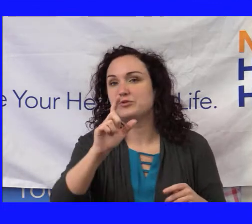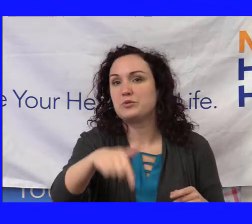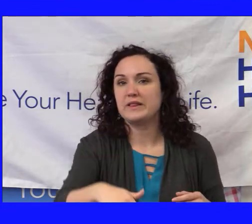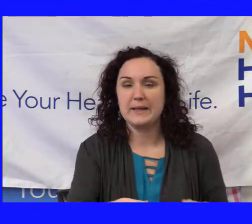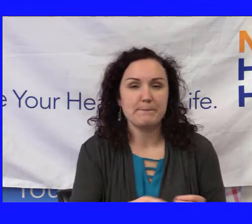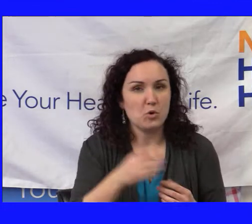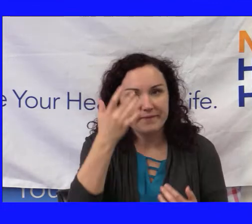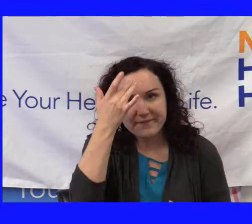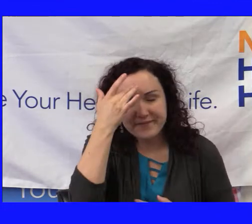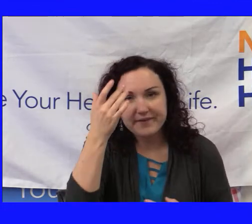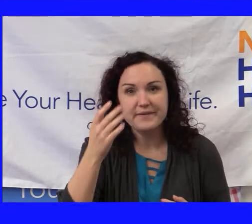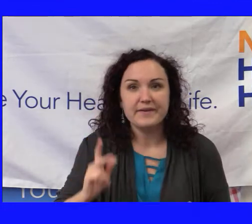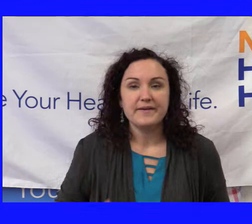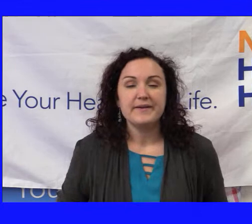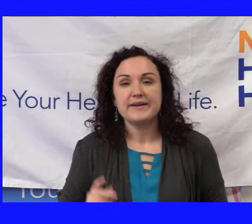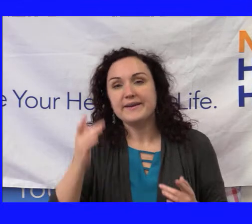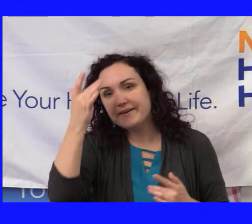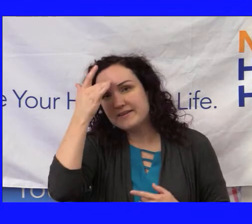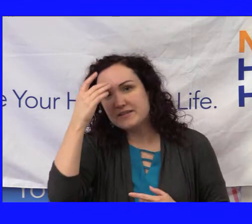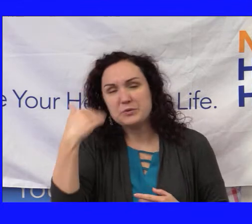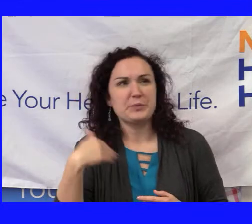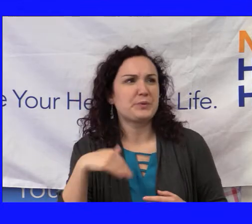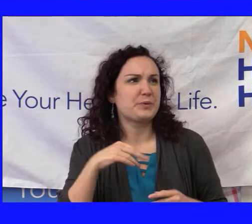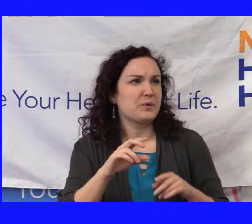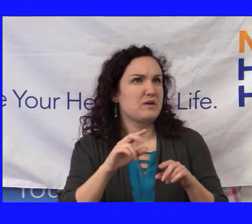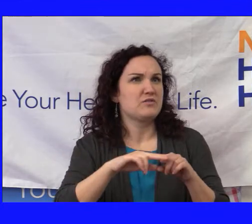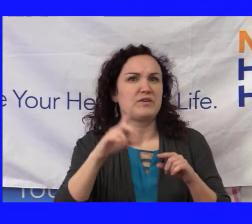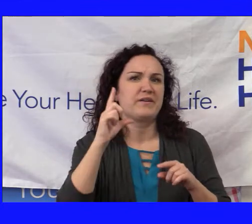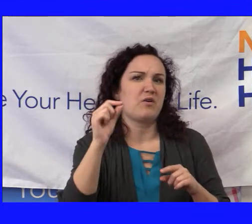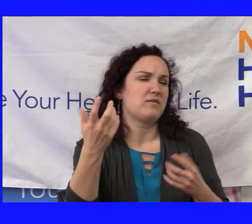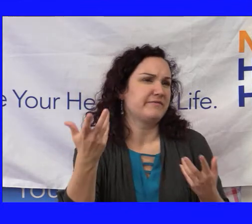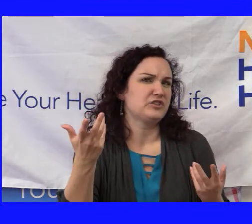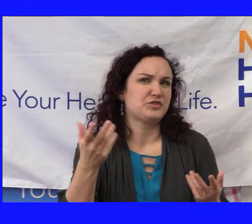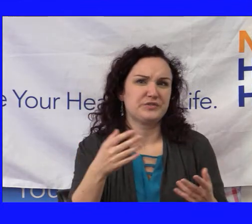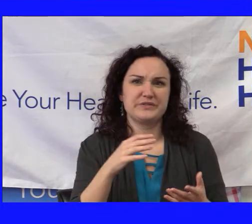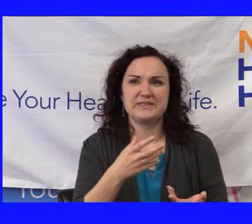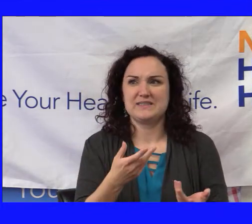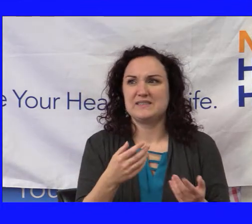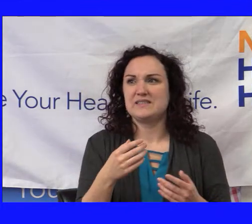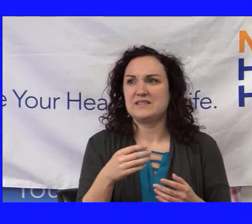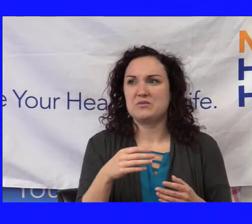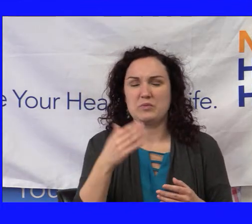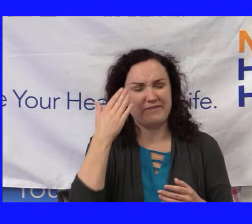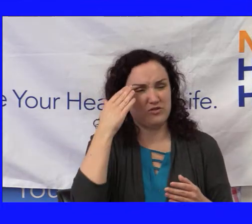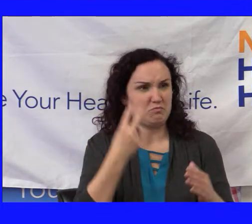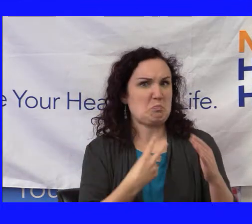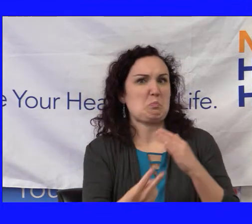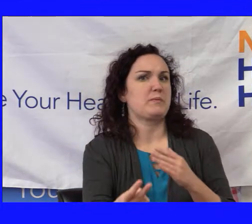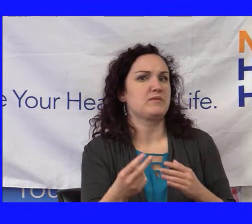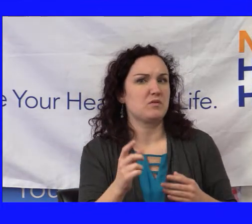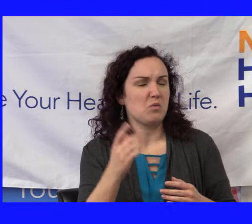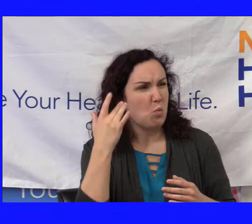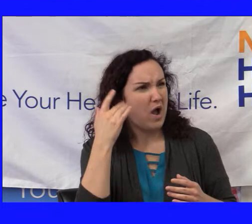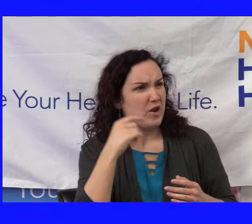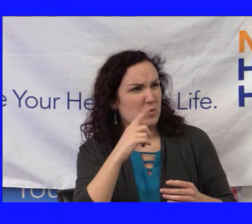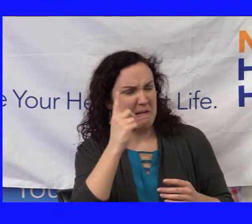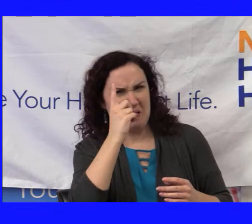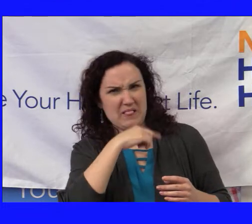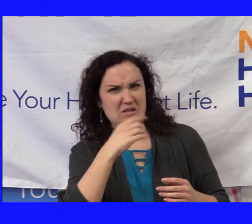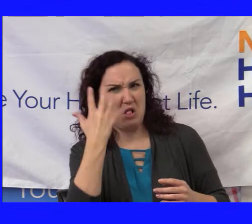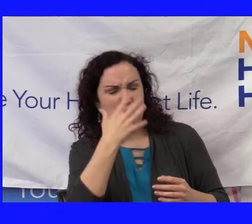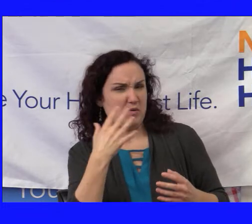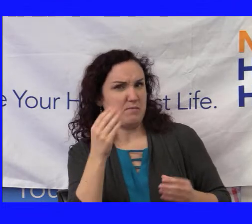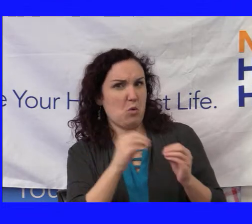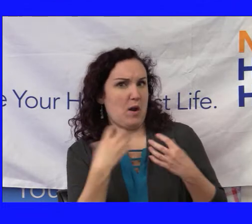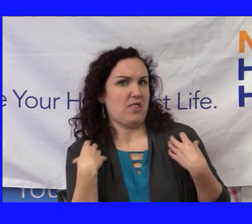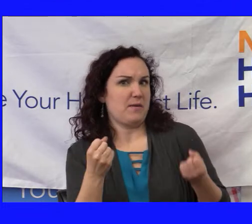with more advanced kidney disease. And they gave the subjective sense that we already know where they're heading. So why are we artificially making their kidneys look